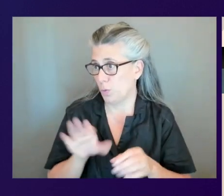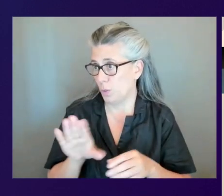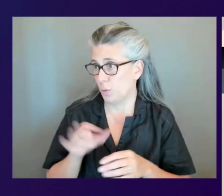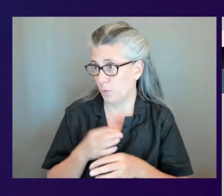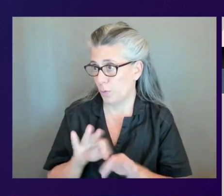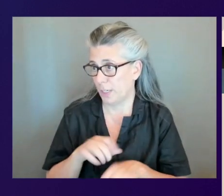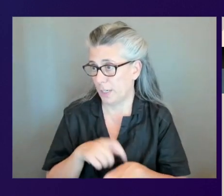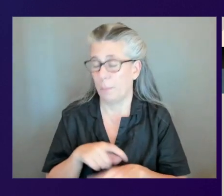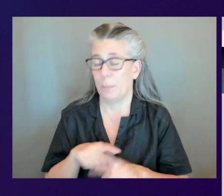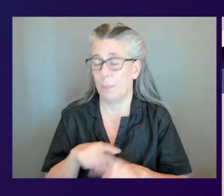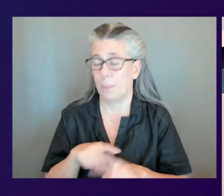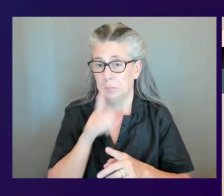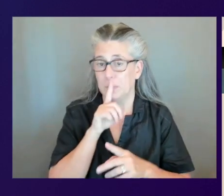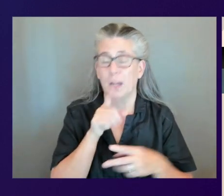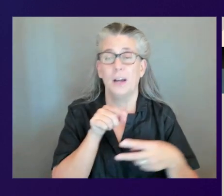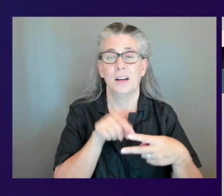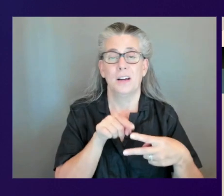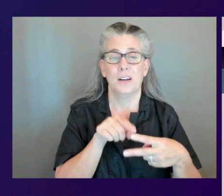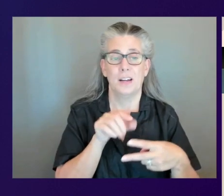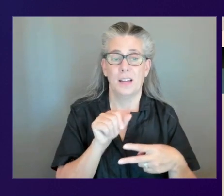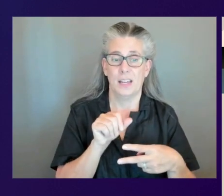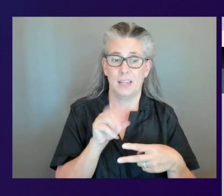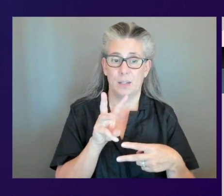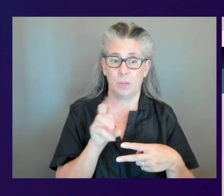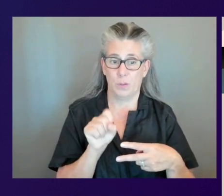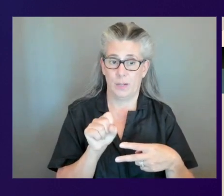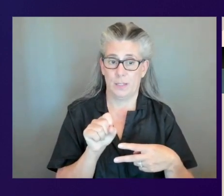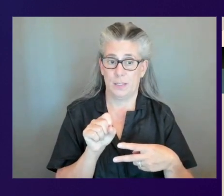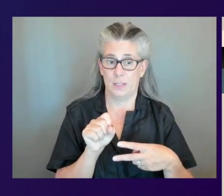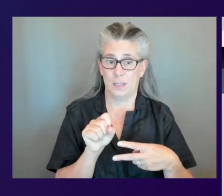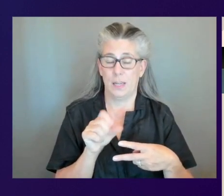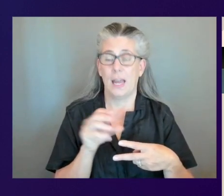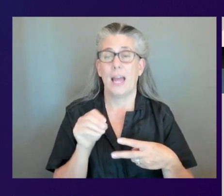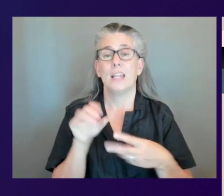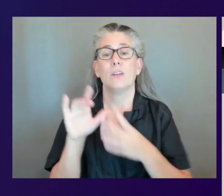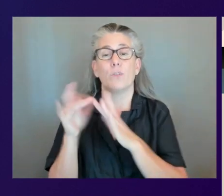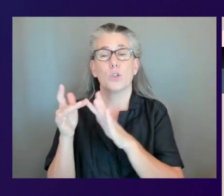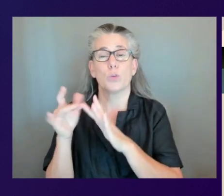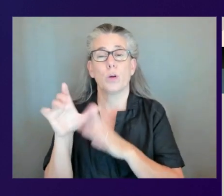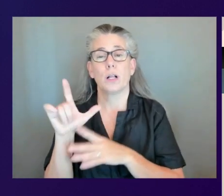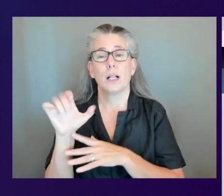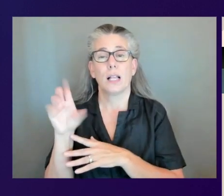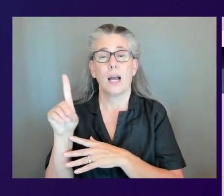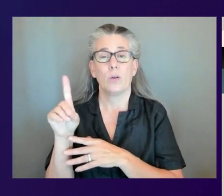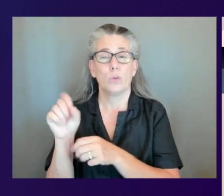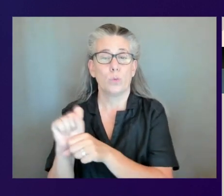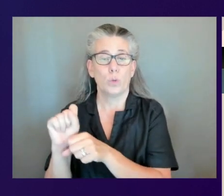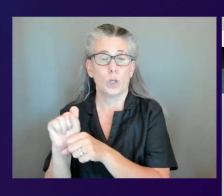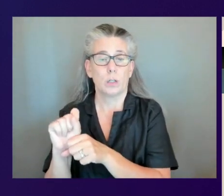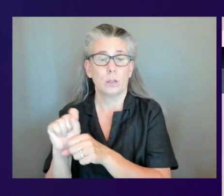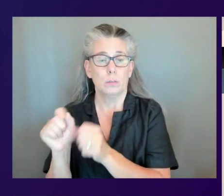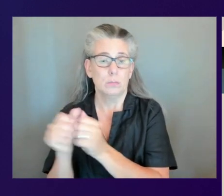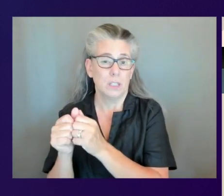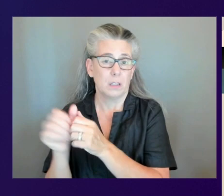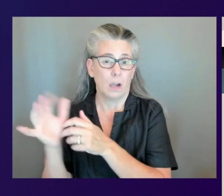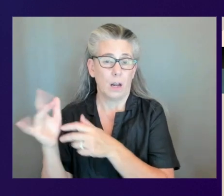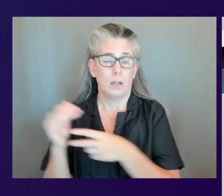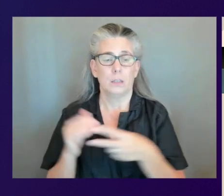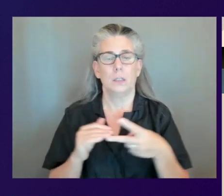is AWS. It's going to be those virtual clouds that you might work with. And then private cloud is something that you might